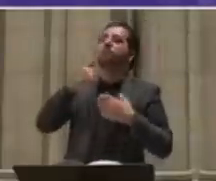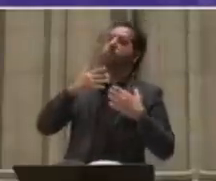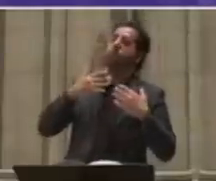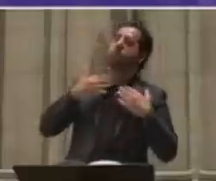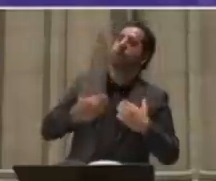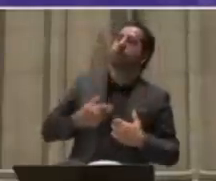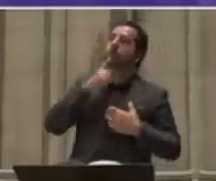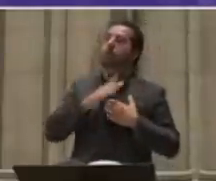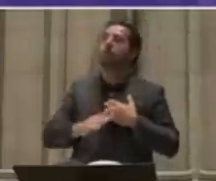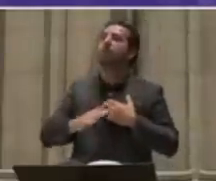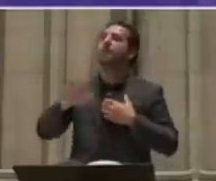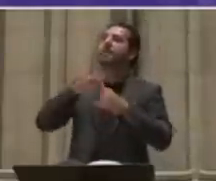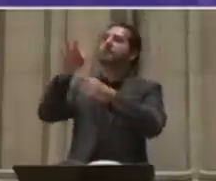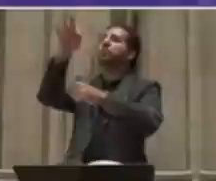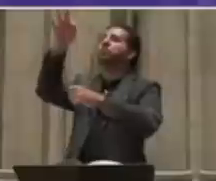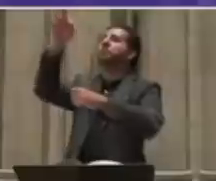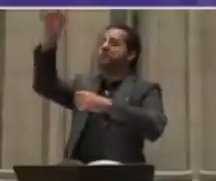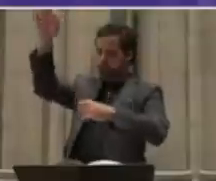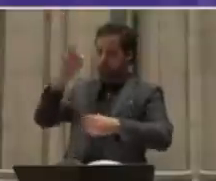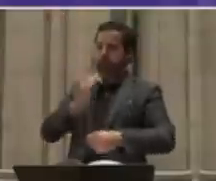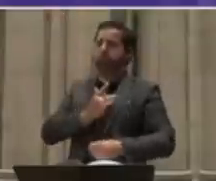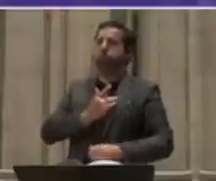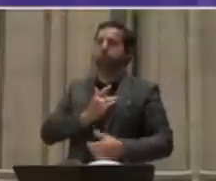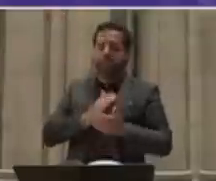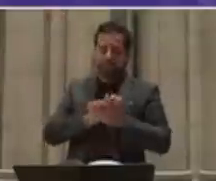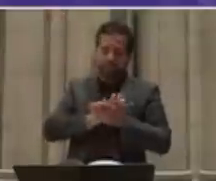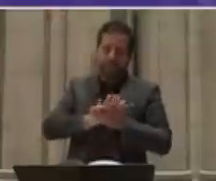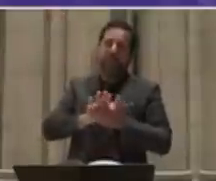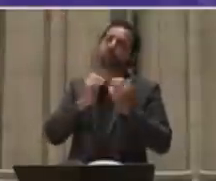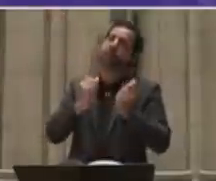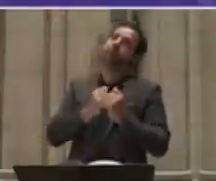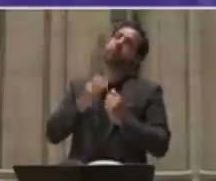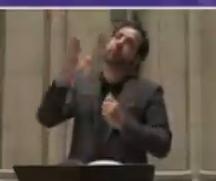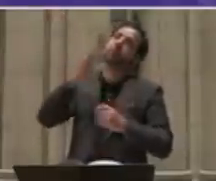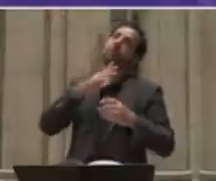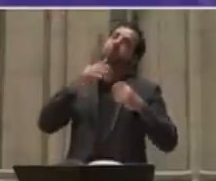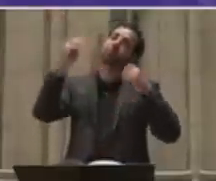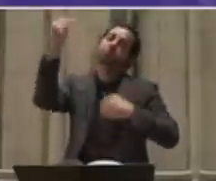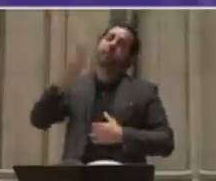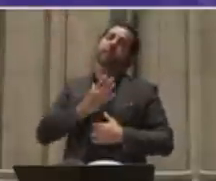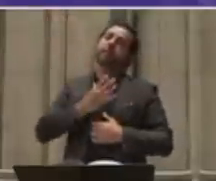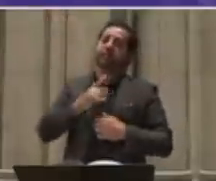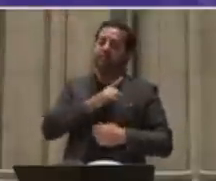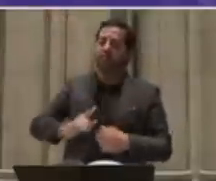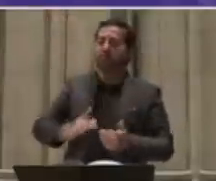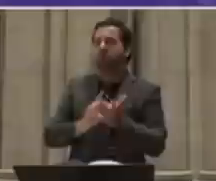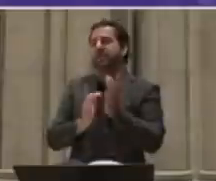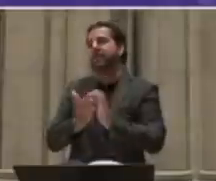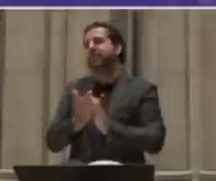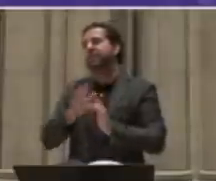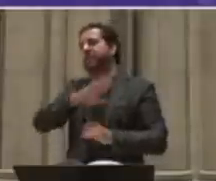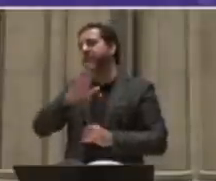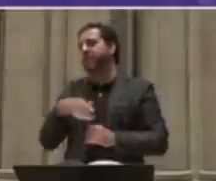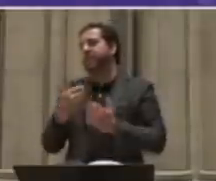come spiritually into my heart. Cleanse and strengthen me with your grace, Lord Jesus, and let me